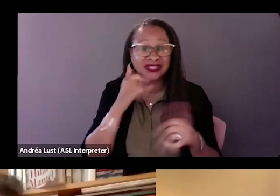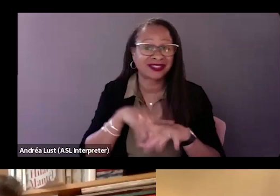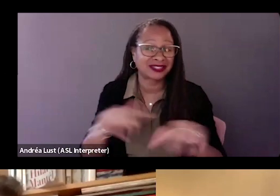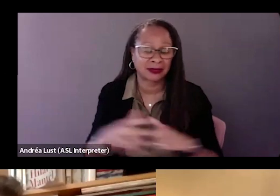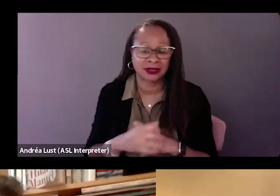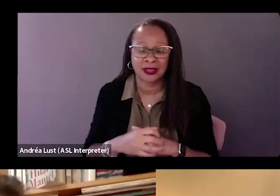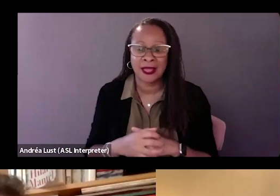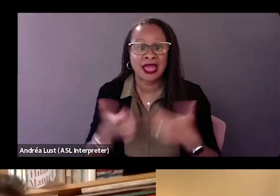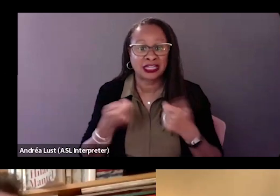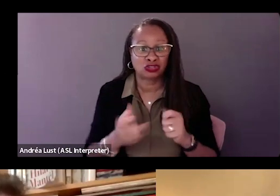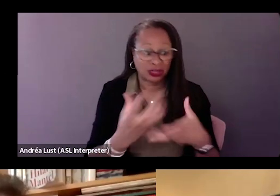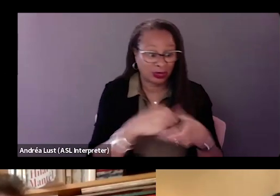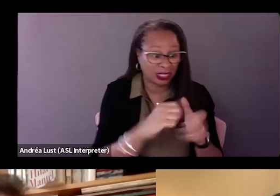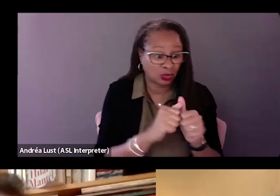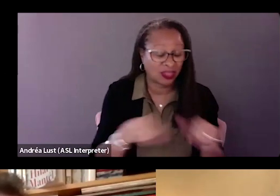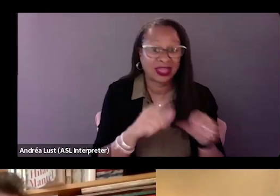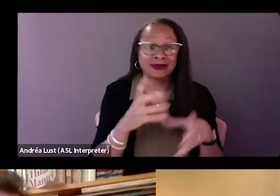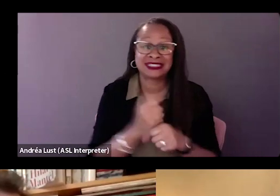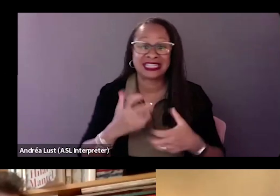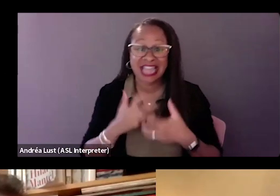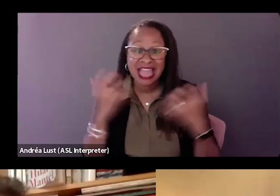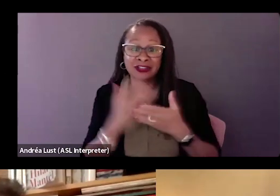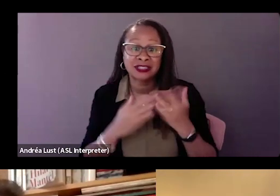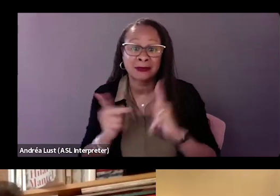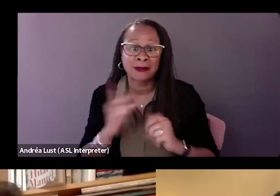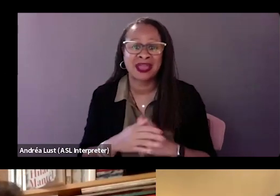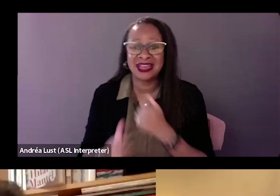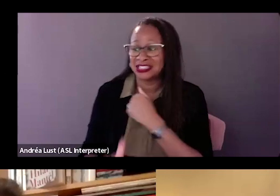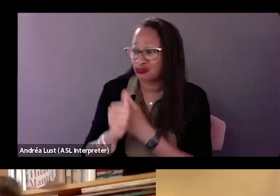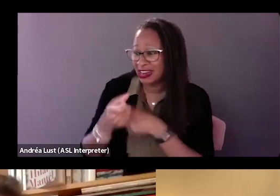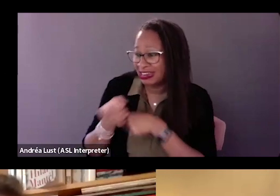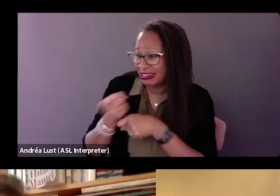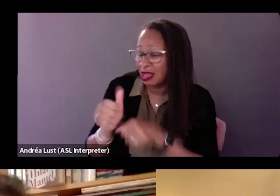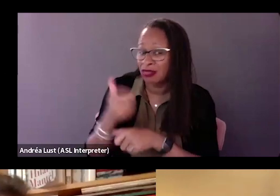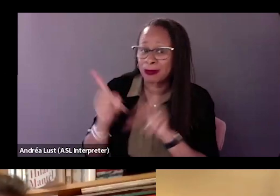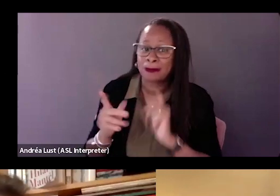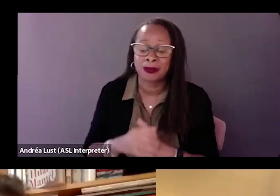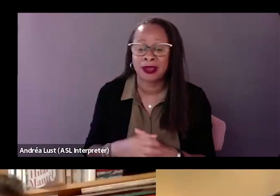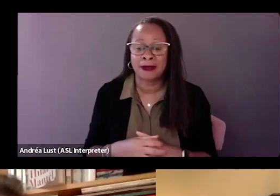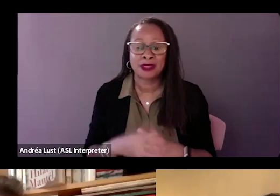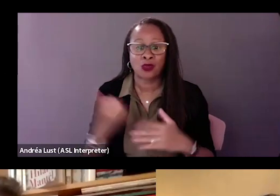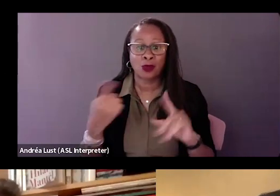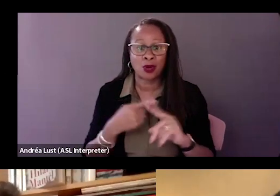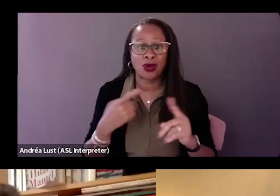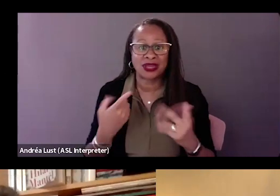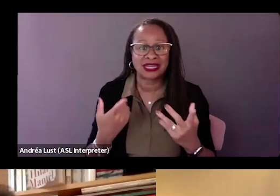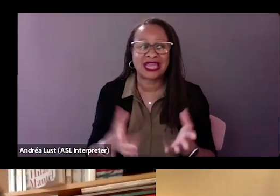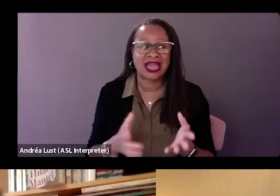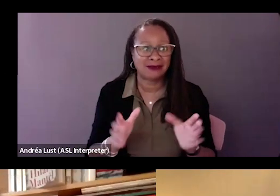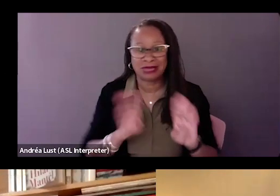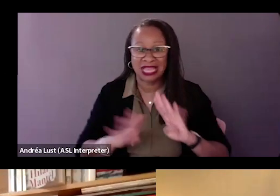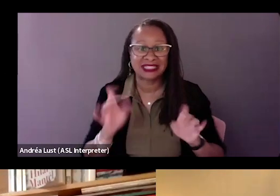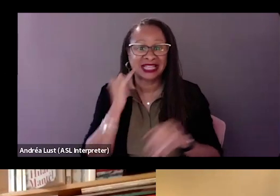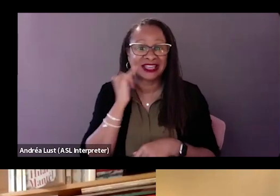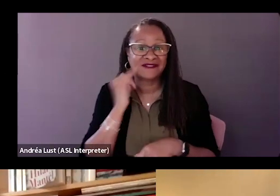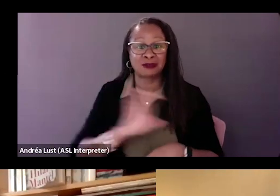He's trying to engage with them. He's getting angry at some people. He's threatening some people. At one point, he acts like the police is in the room. Then